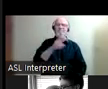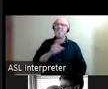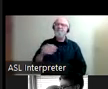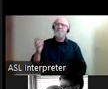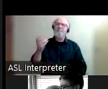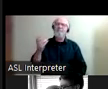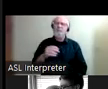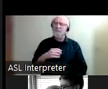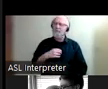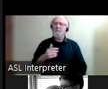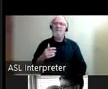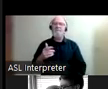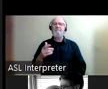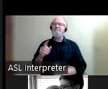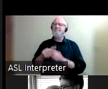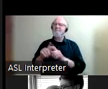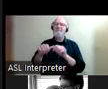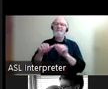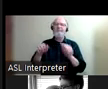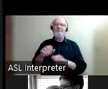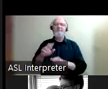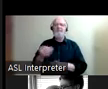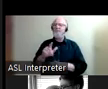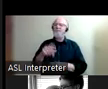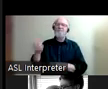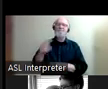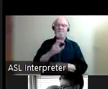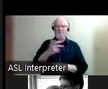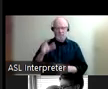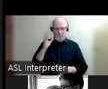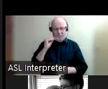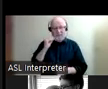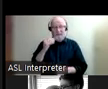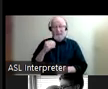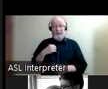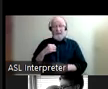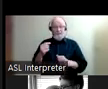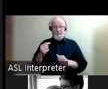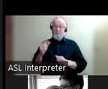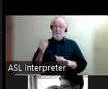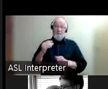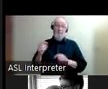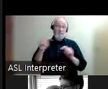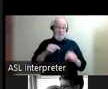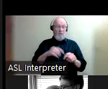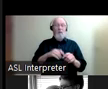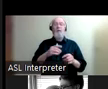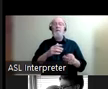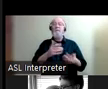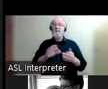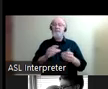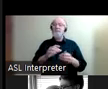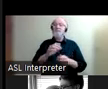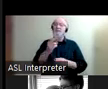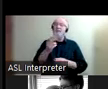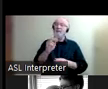seeing every aspect of our province. My first couple of weeks here, I was able to go to Happy Valley Goose Bay. It's a little